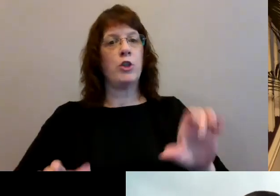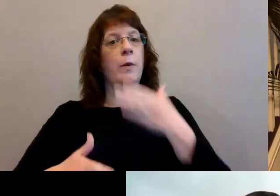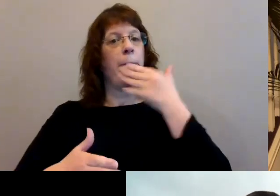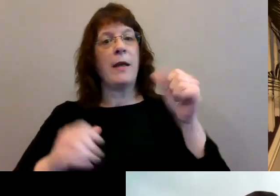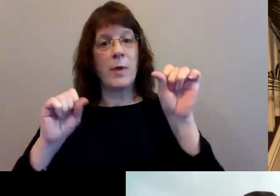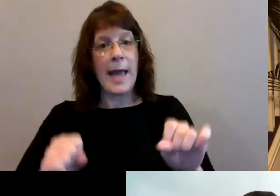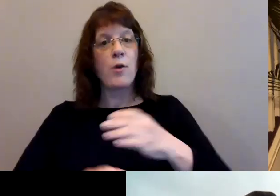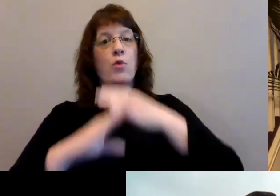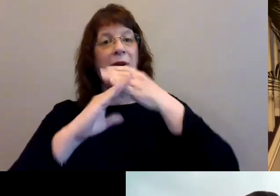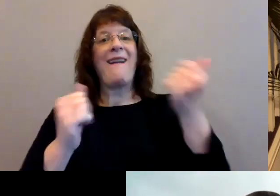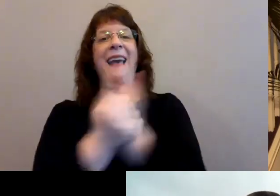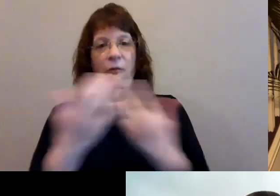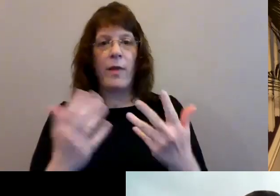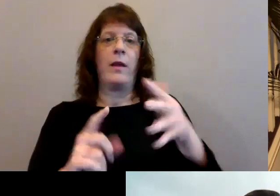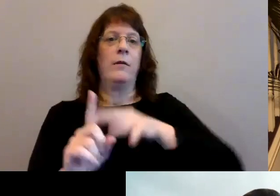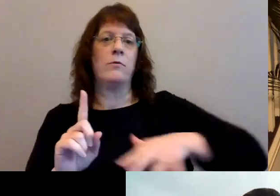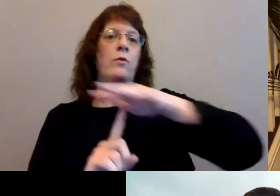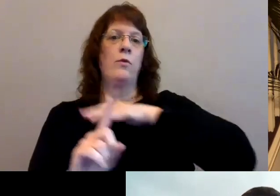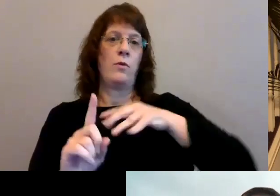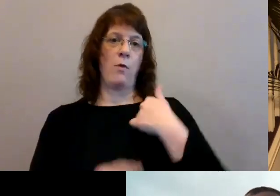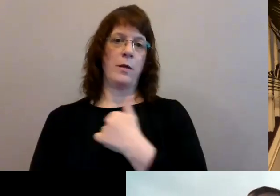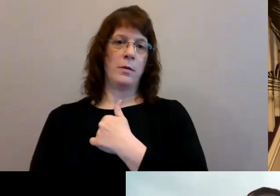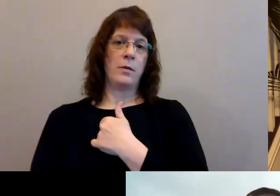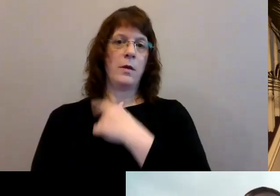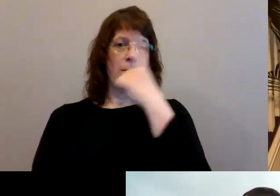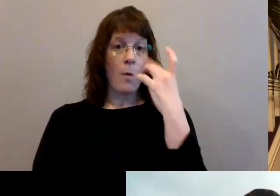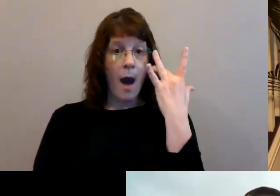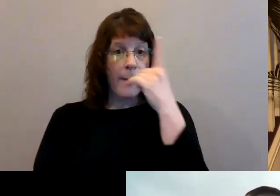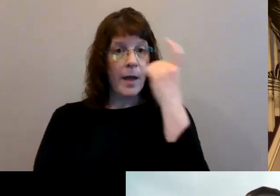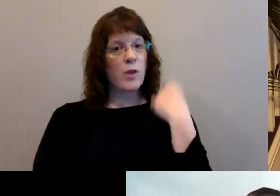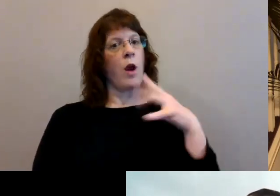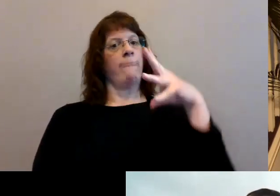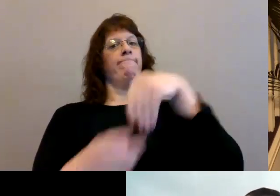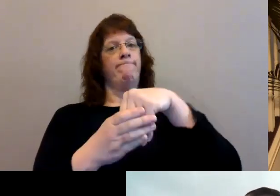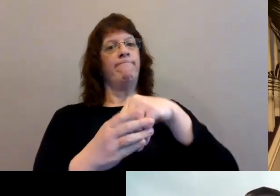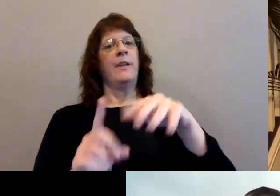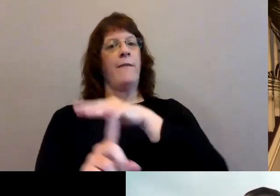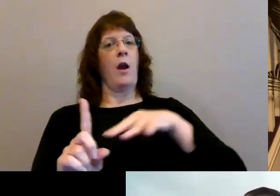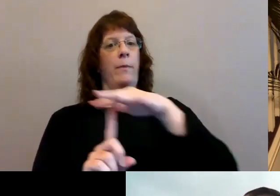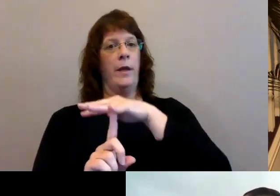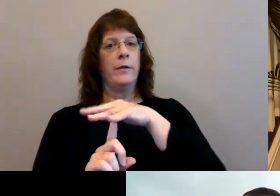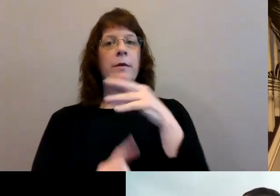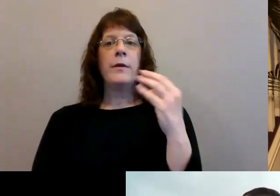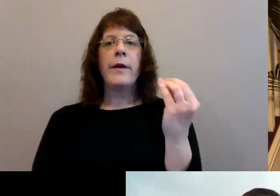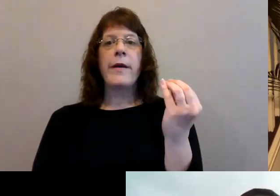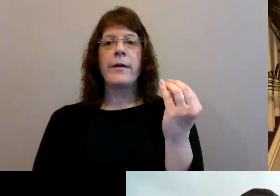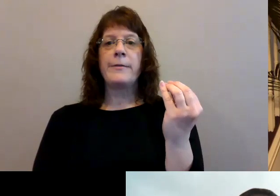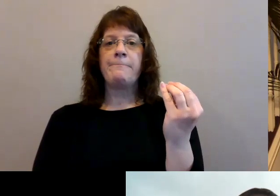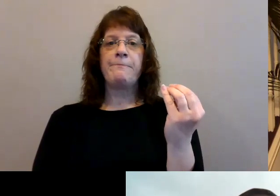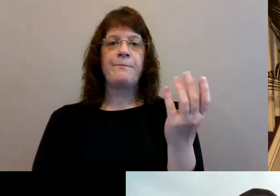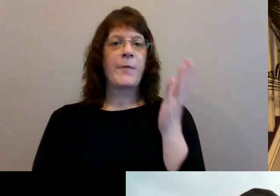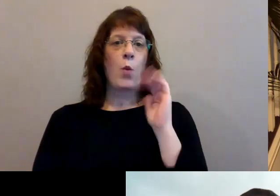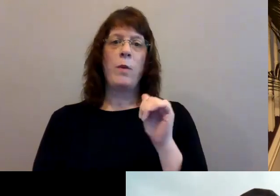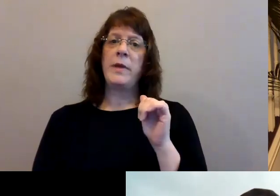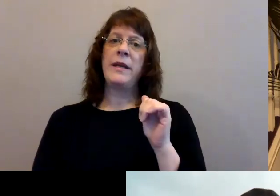that is surrounding us because we're part of this environment, and it'd be